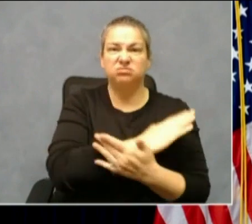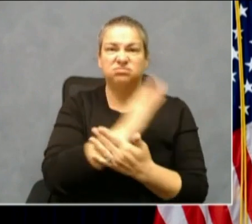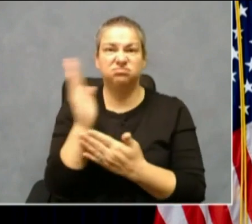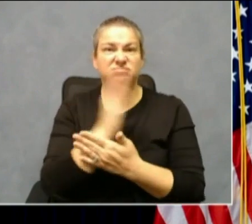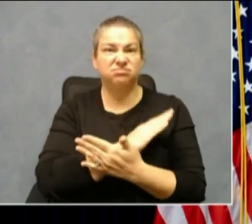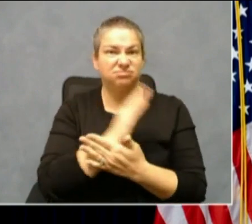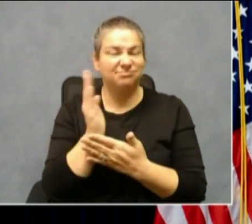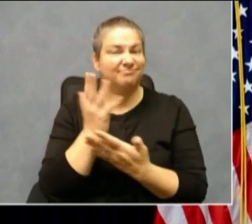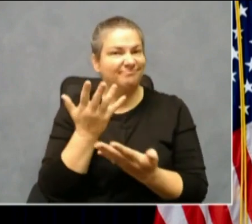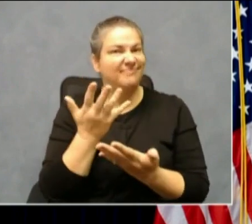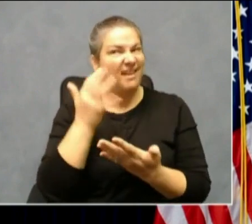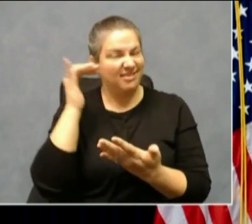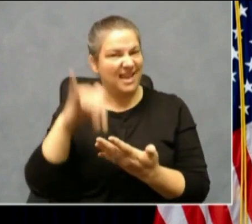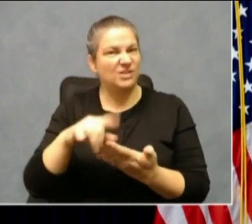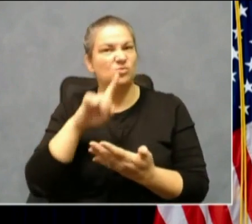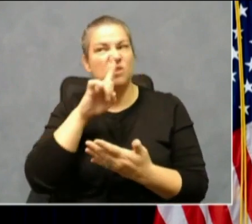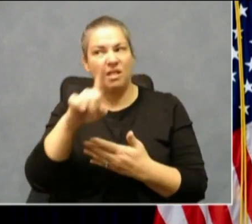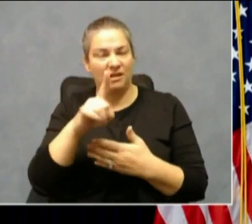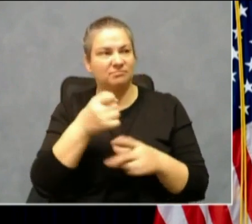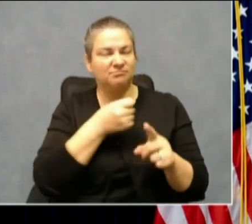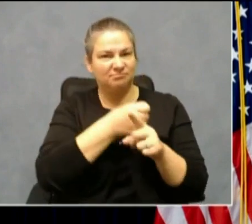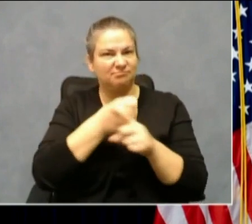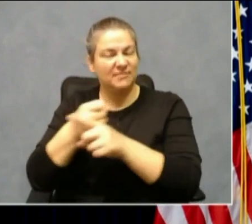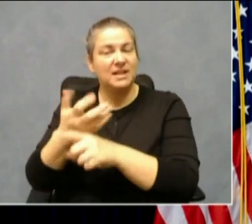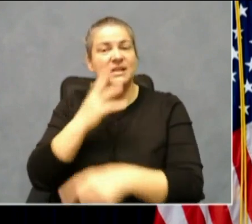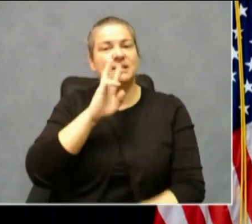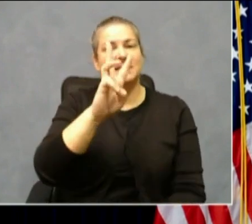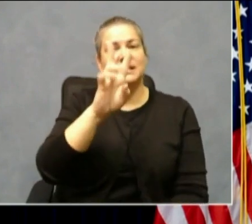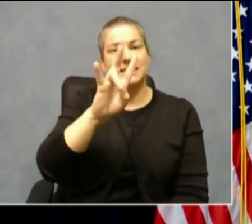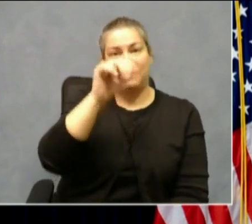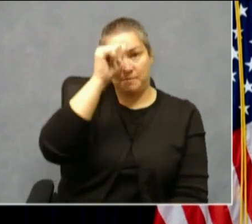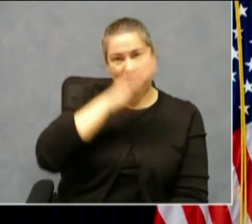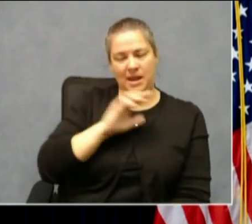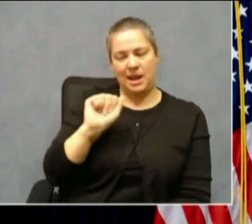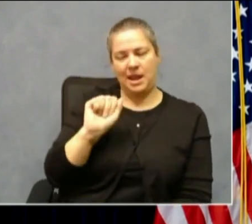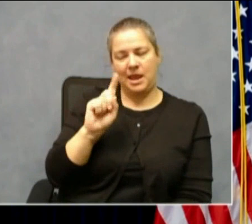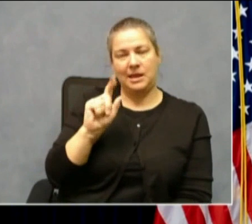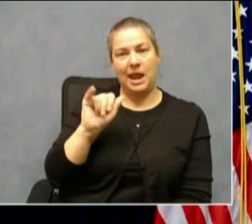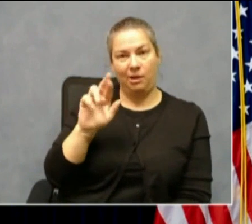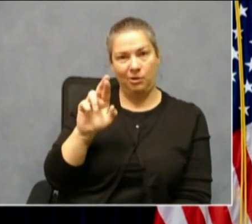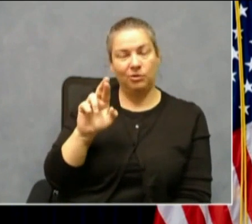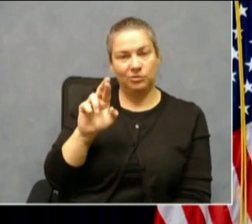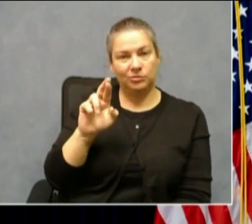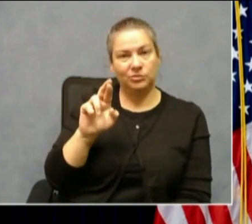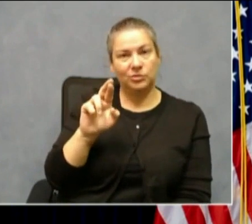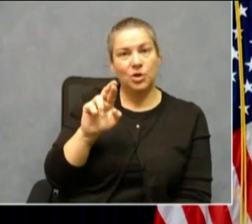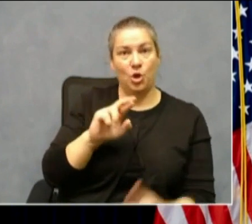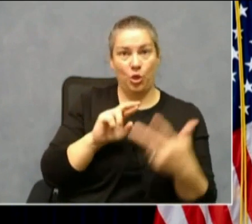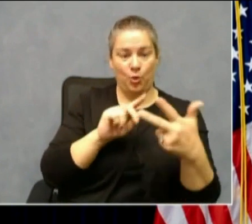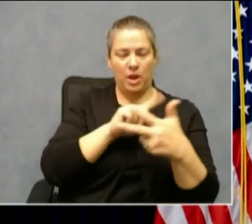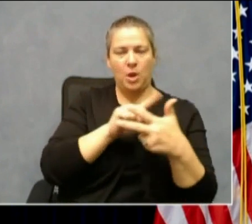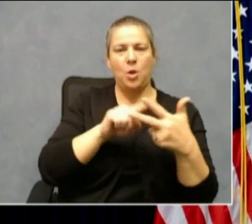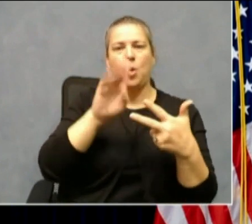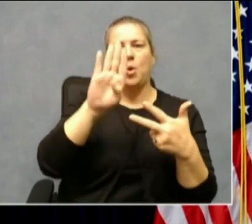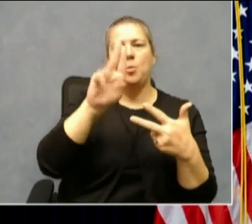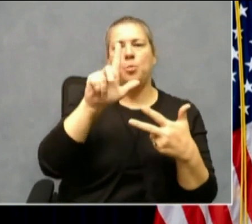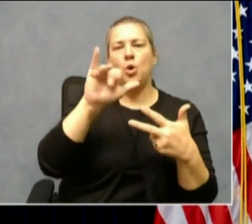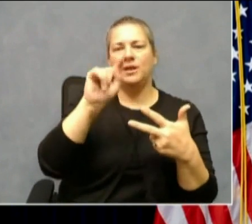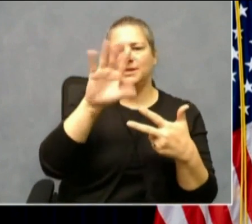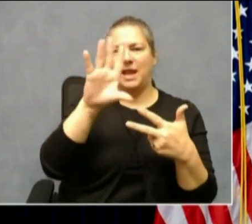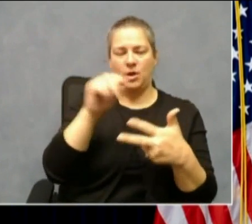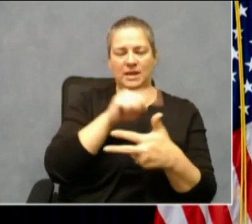been affecting everybody. Includes a 67-year-old man from Adair, 3 people from Bullitt County, a 66-year-old